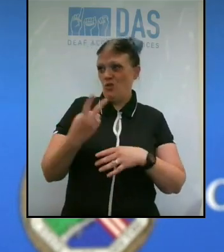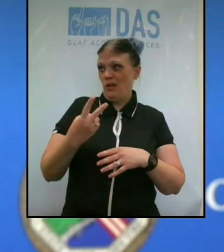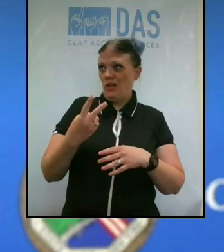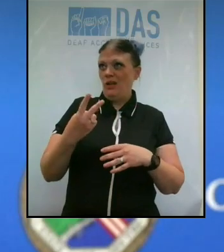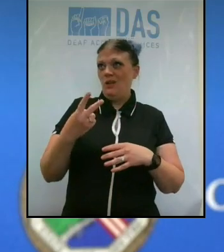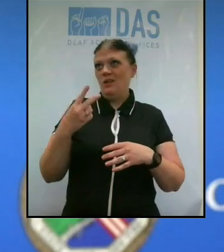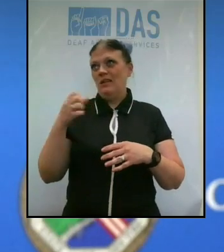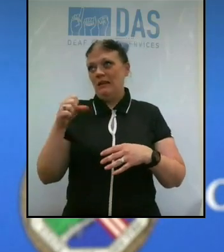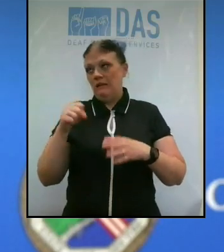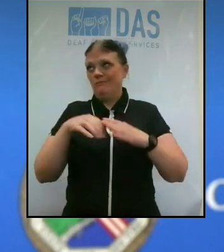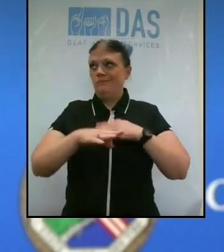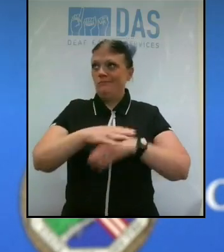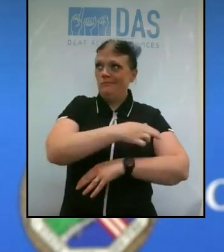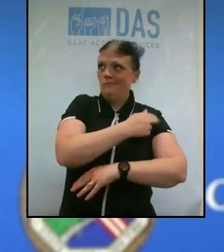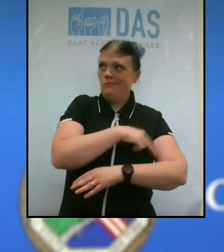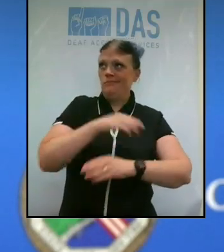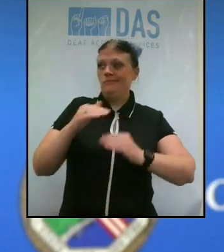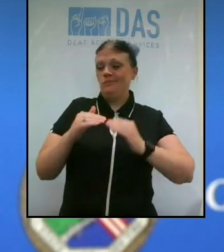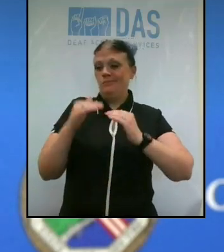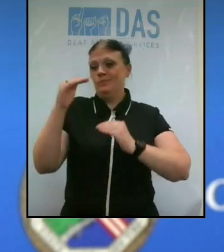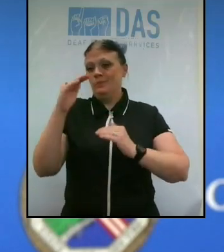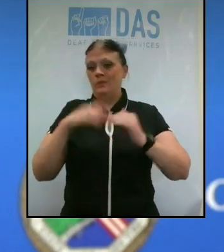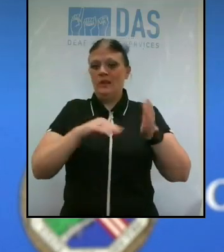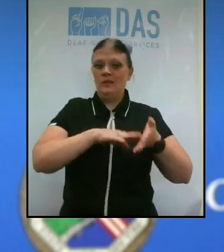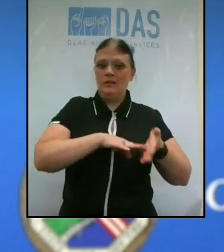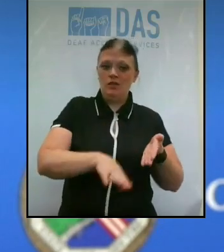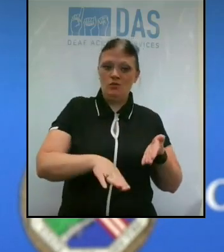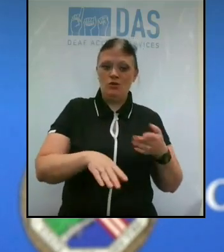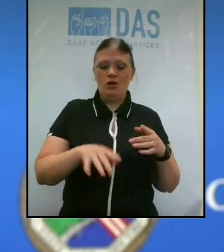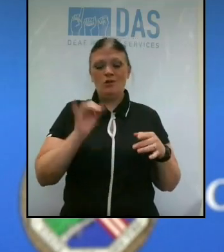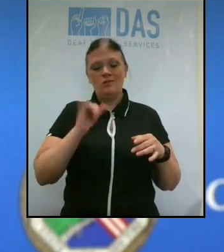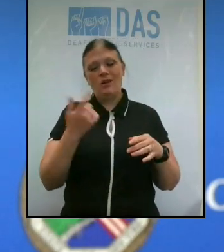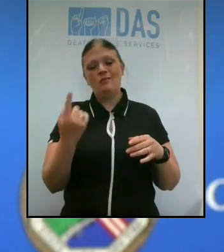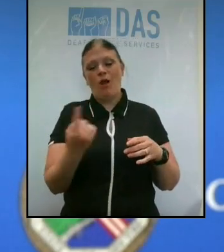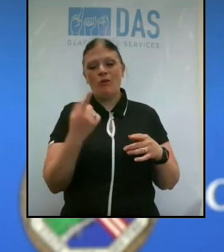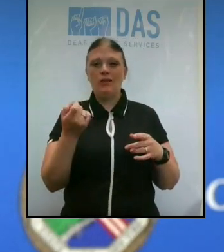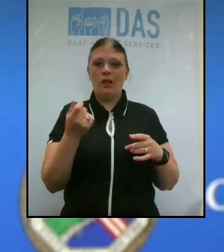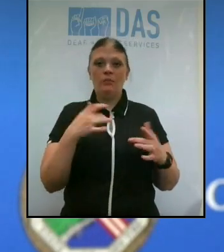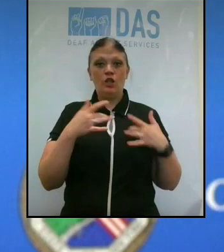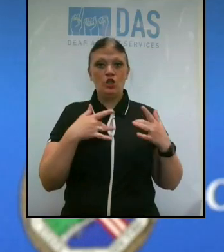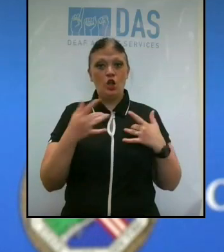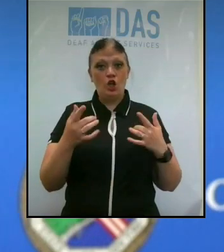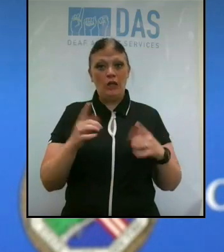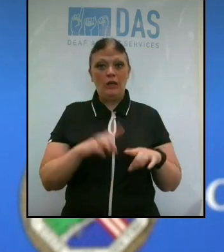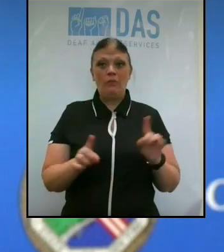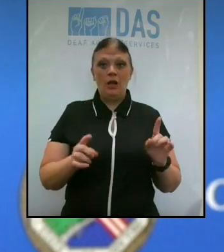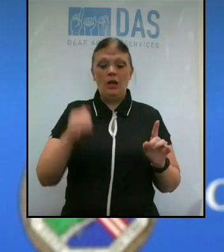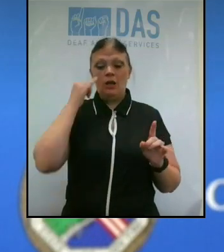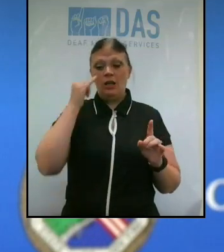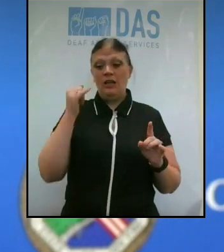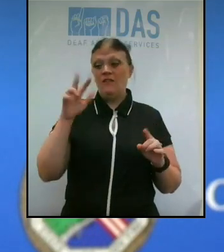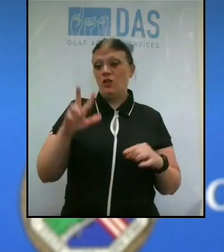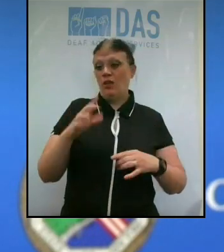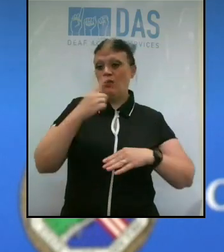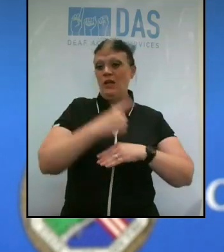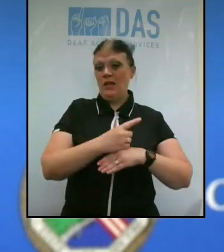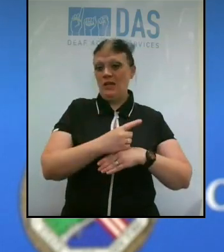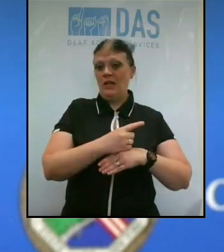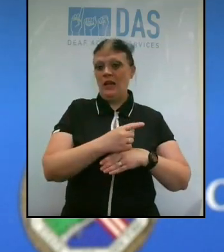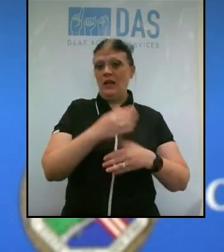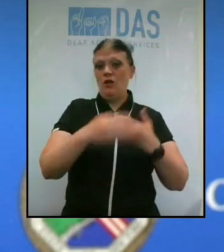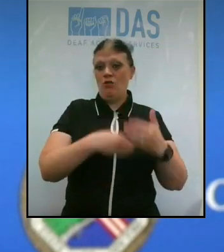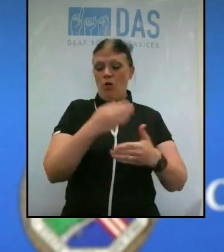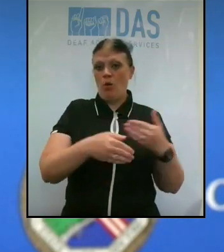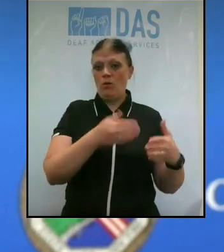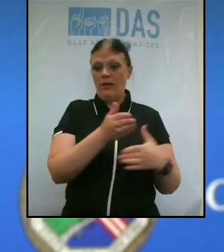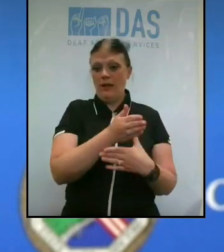than admissions than discharges is always a little concerning, though if you do a 3-day rolling average, we appear to be less than